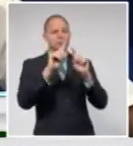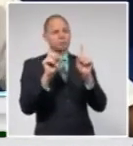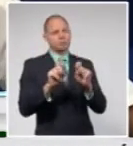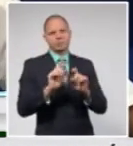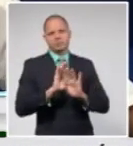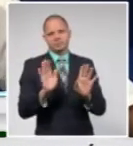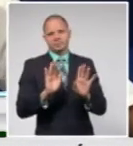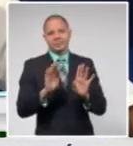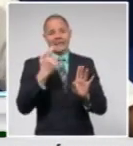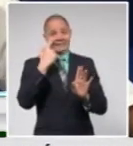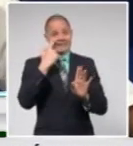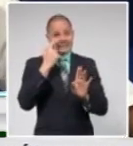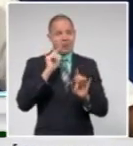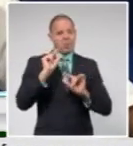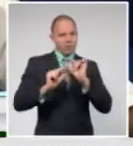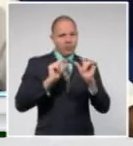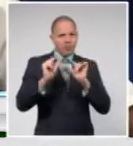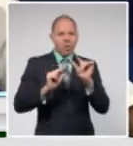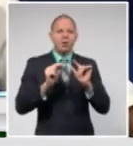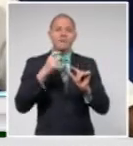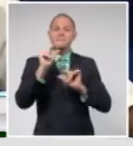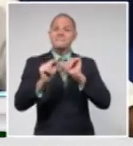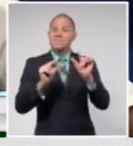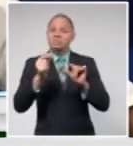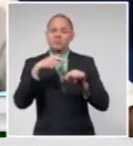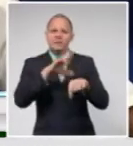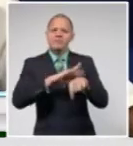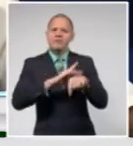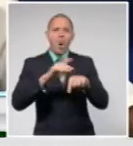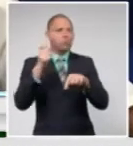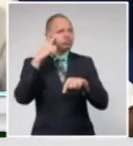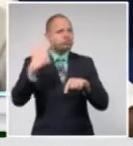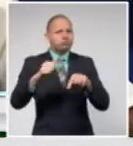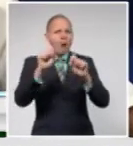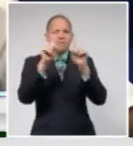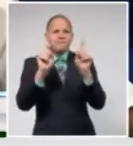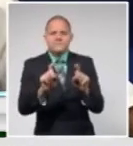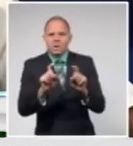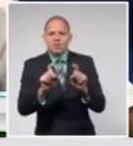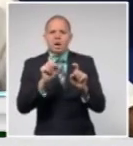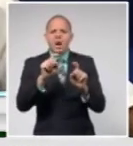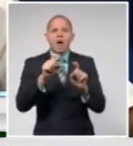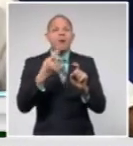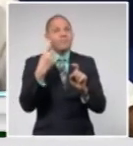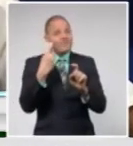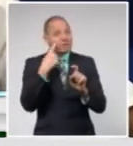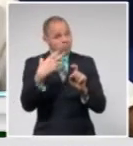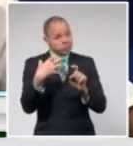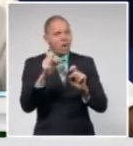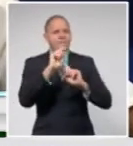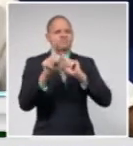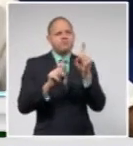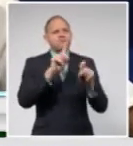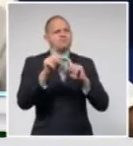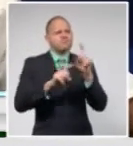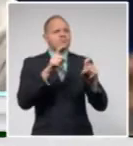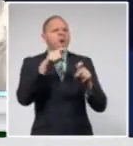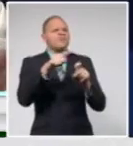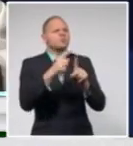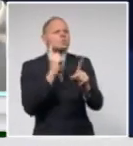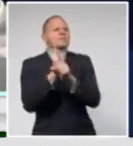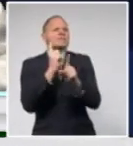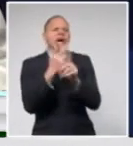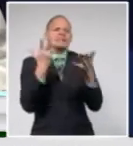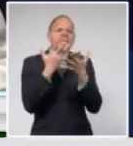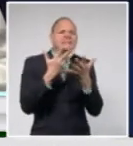which accounts for the 58.5% of all confirmed cases in Cuba up to date. As you may see,